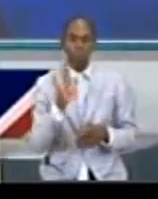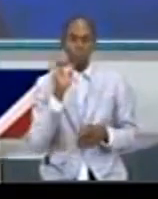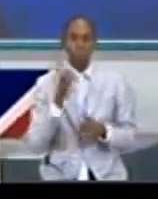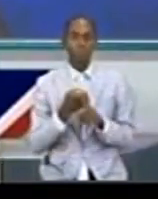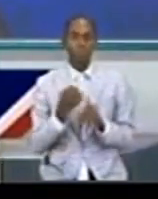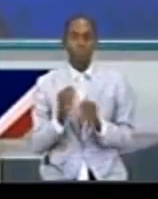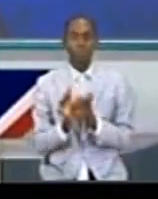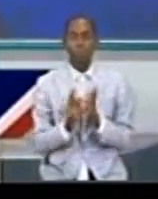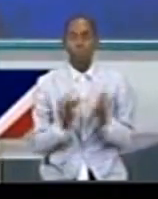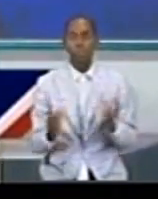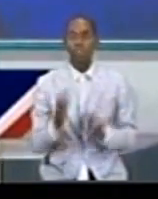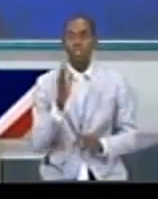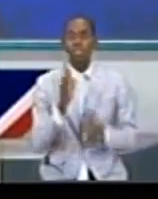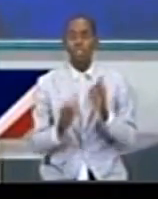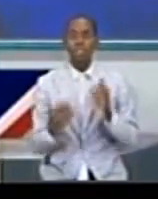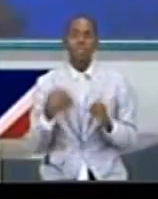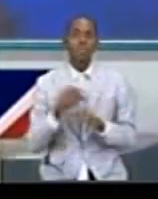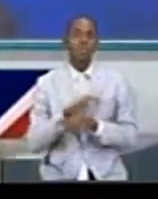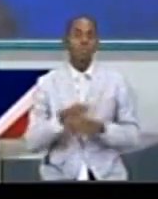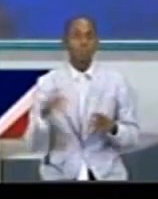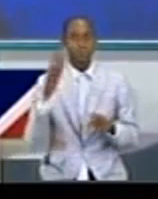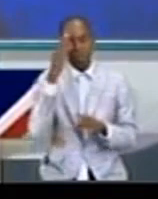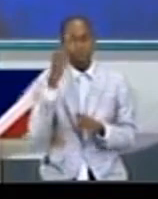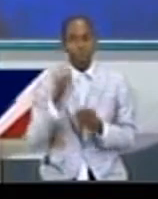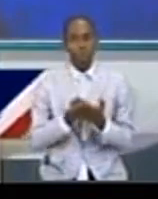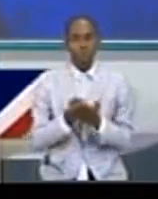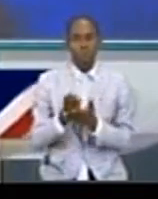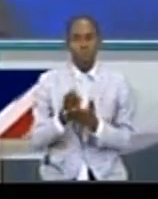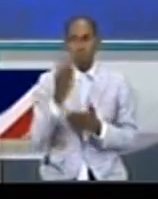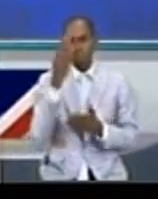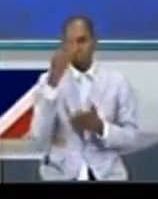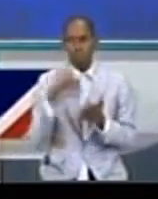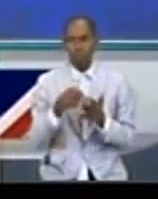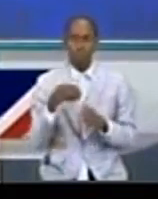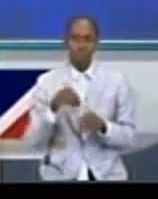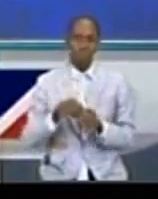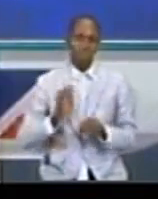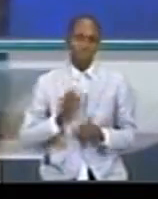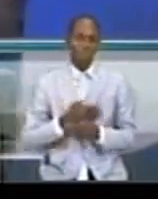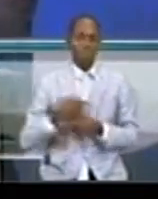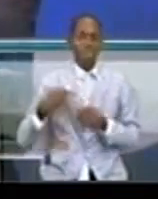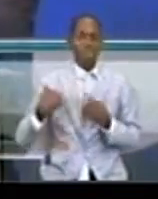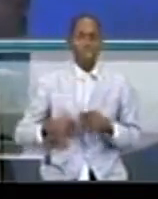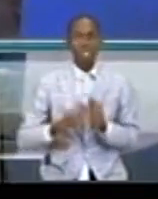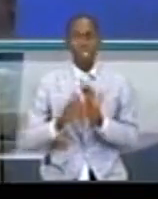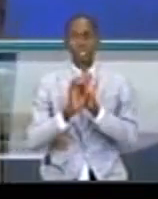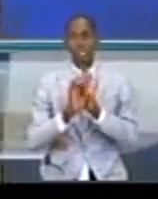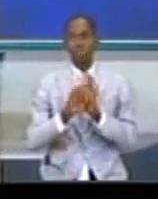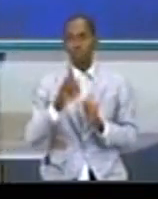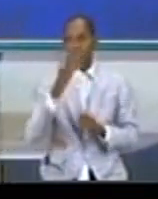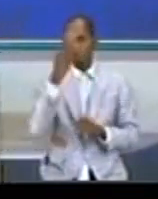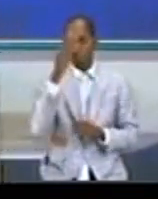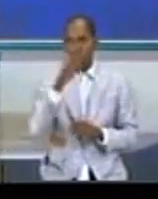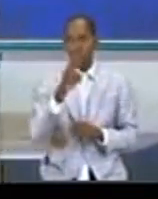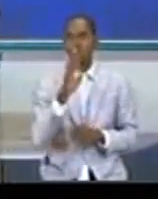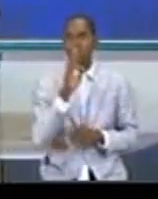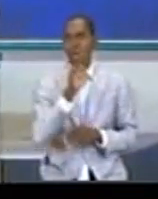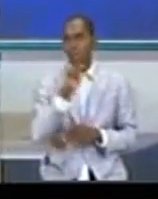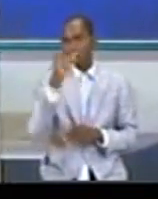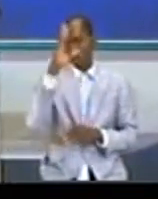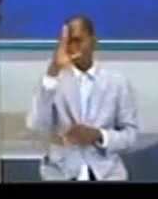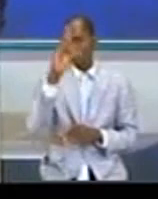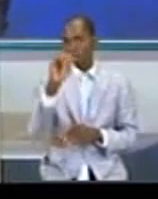do not know the truth, know it in our heart. For example, you know you are a man, you know you are a